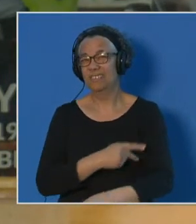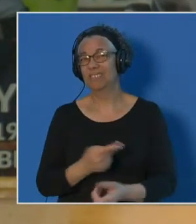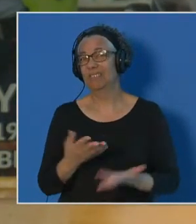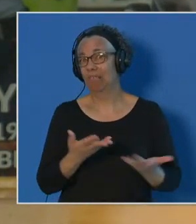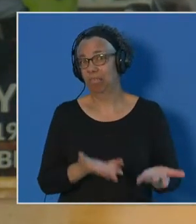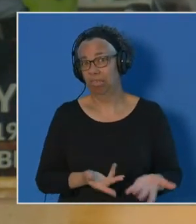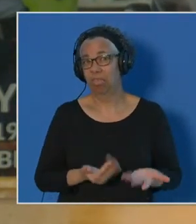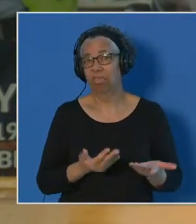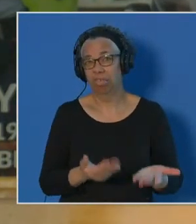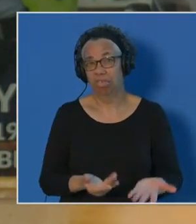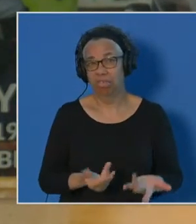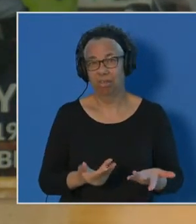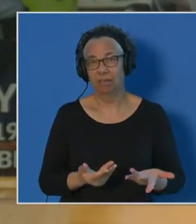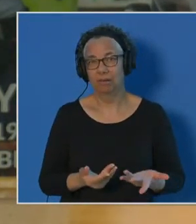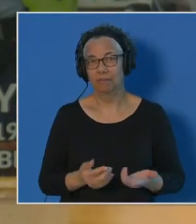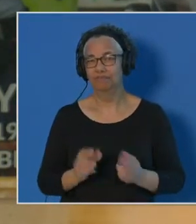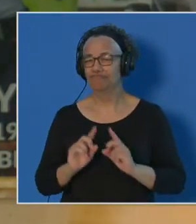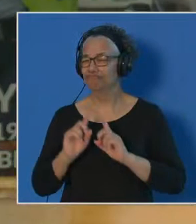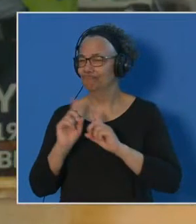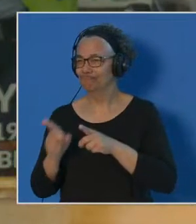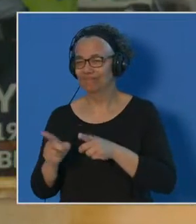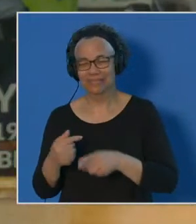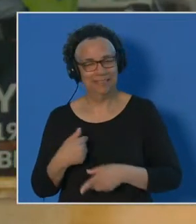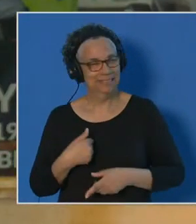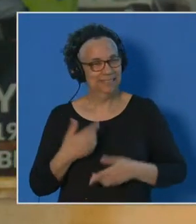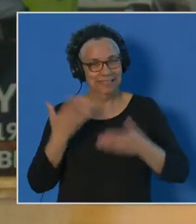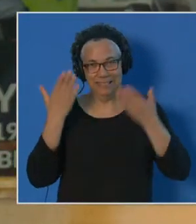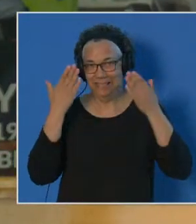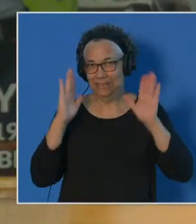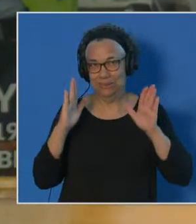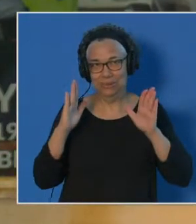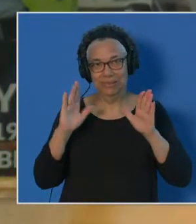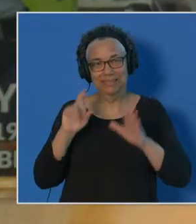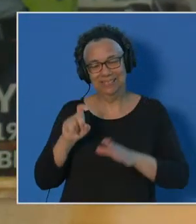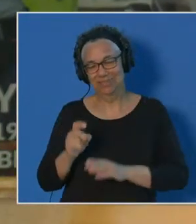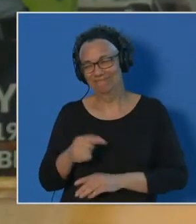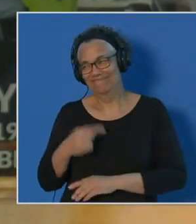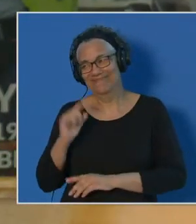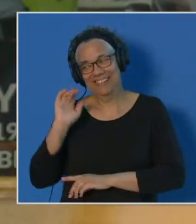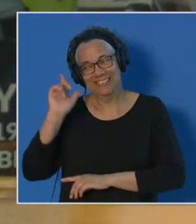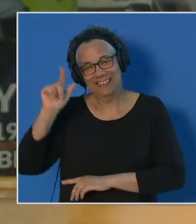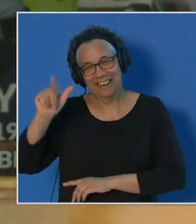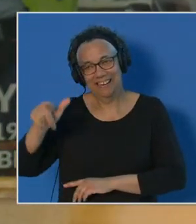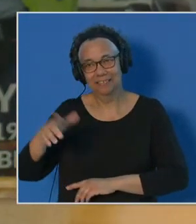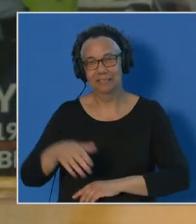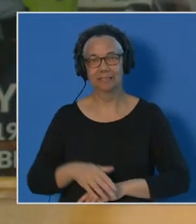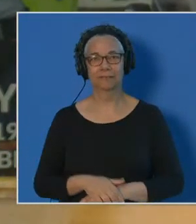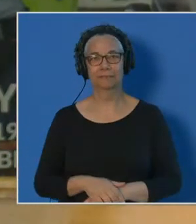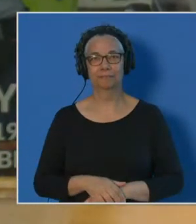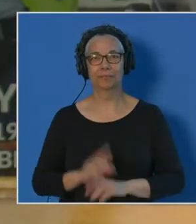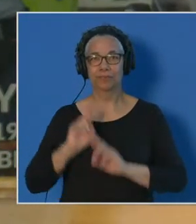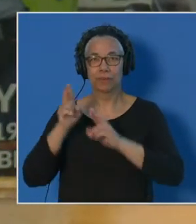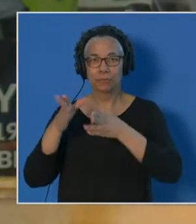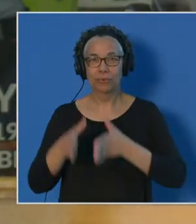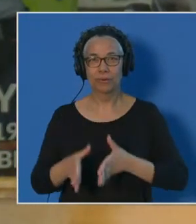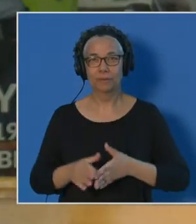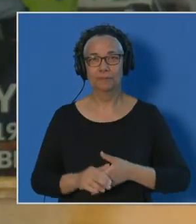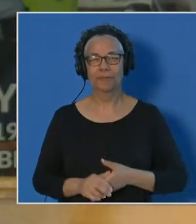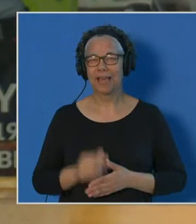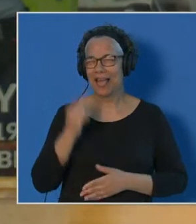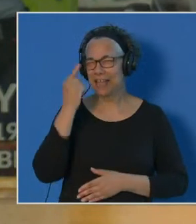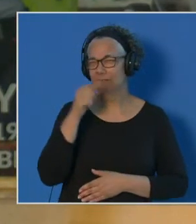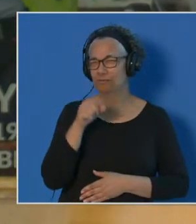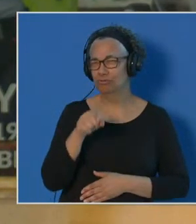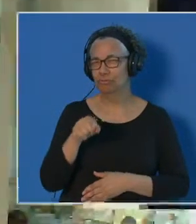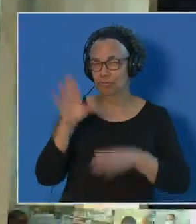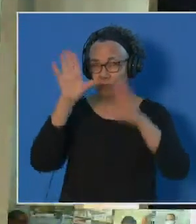I can't answer that. I'm not actually sure. I'll have to get back to you about that. No problem. Thank you. Lastly, I think this would be one for you, Mr. Premier.